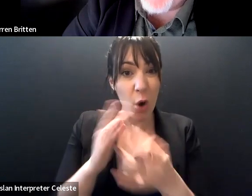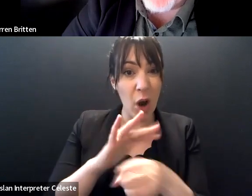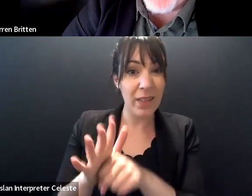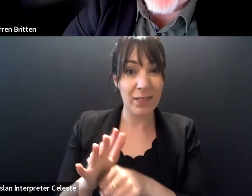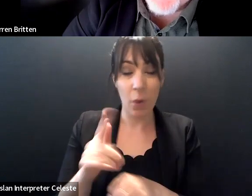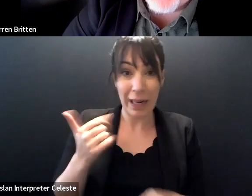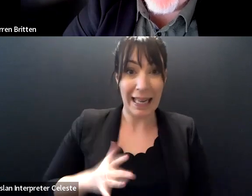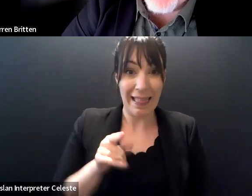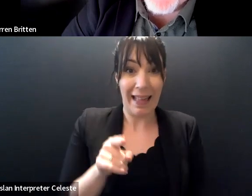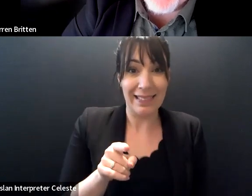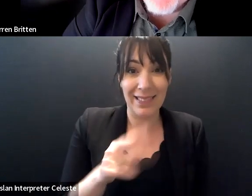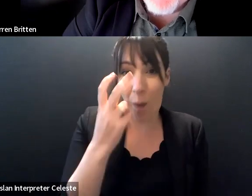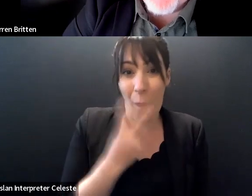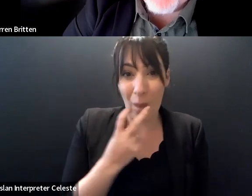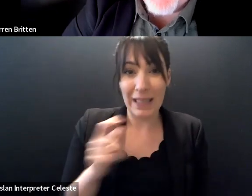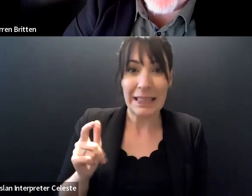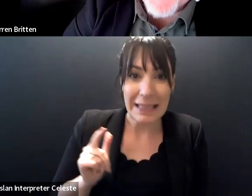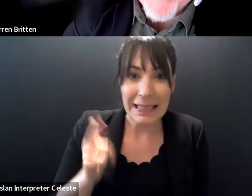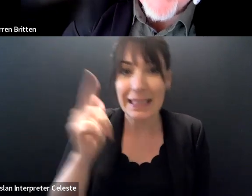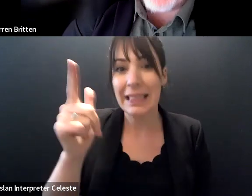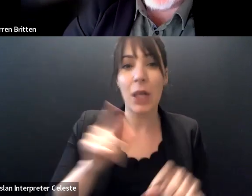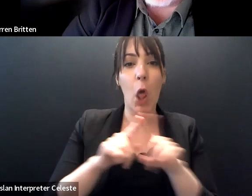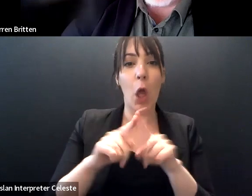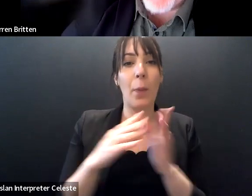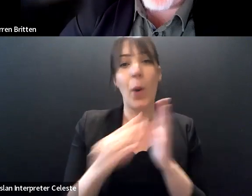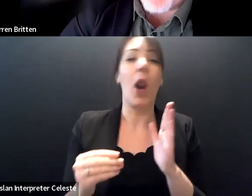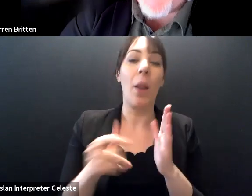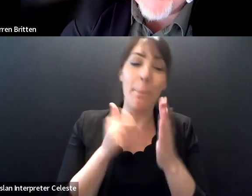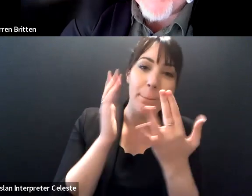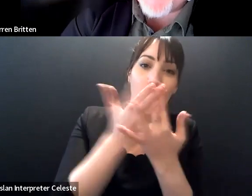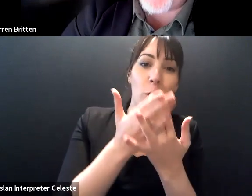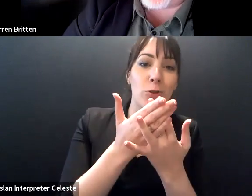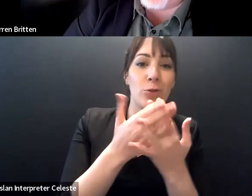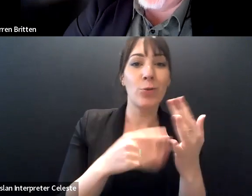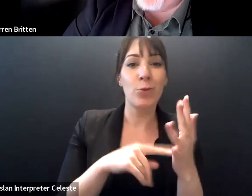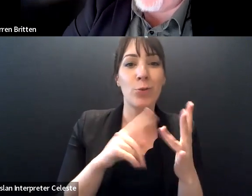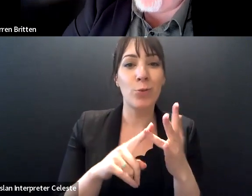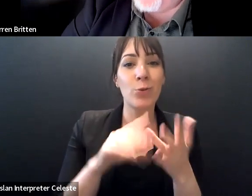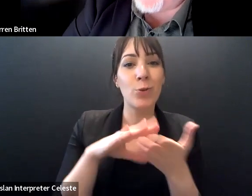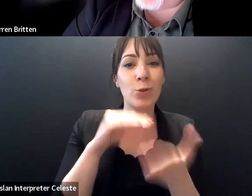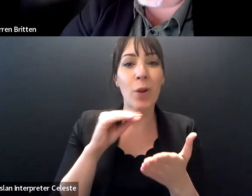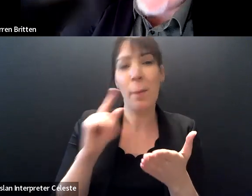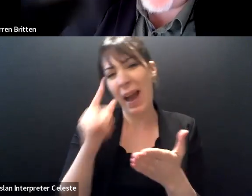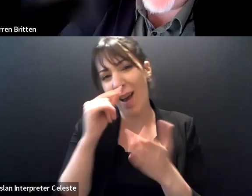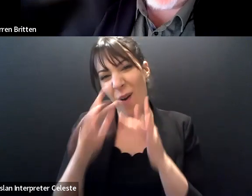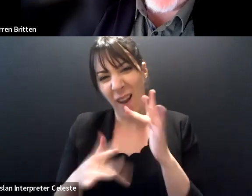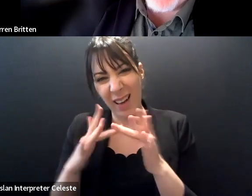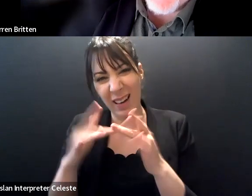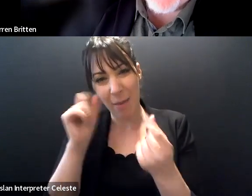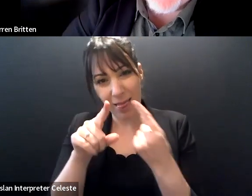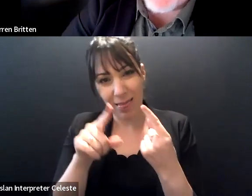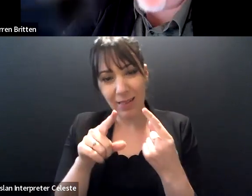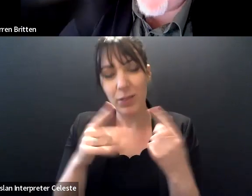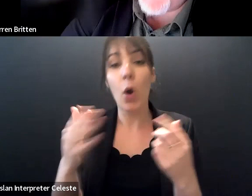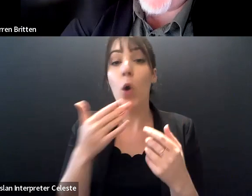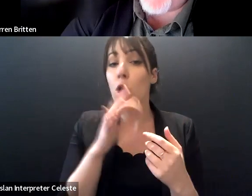needed the distance learning model of what worked really well before, where we posted things out to students, we'd just be posting them electronically. So let's not forget the things we did in the